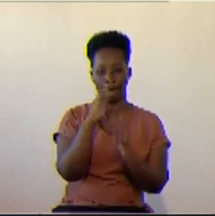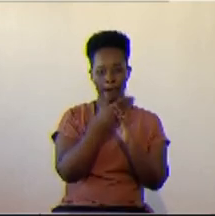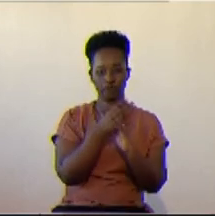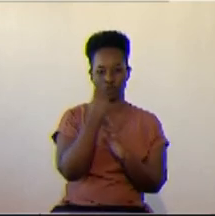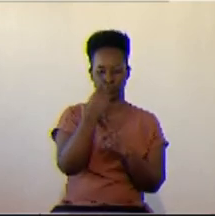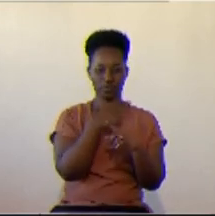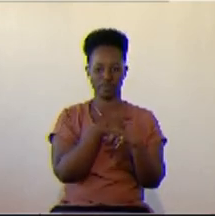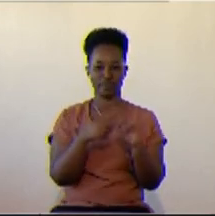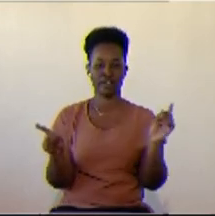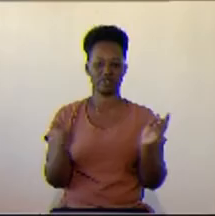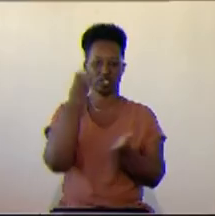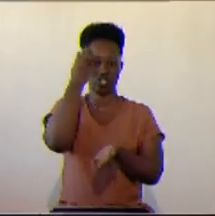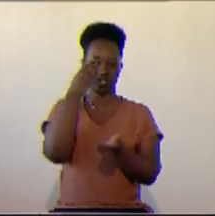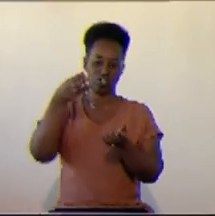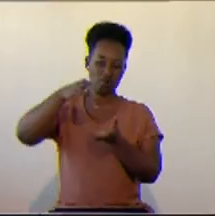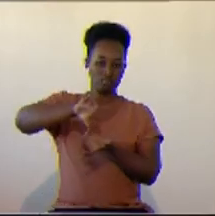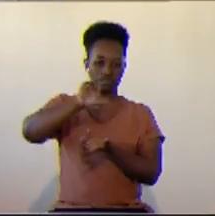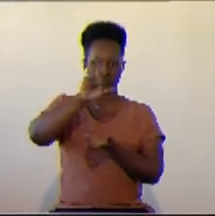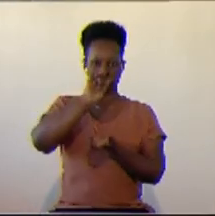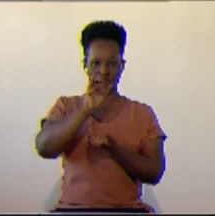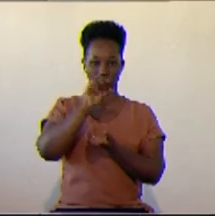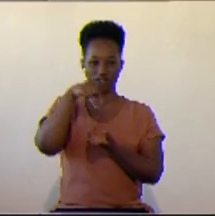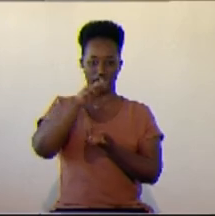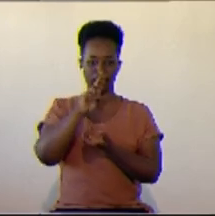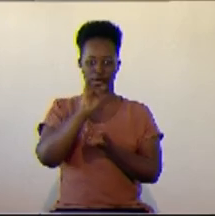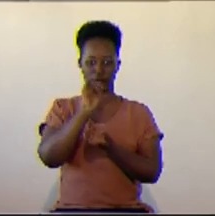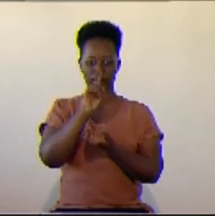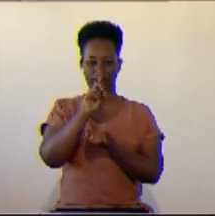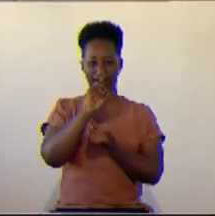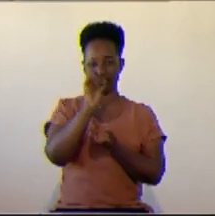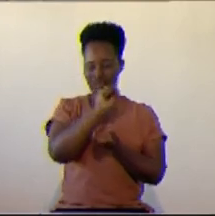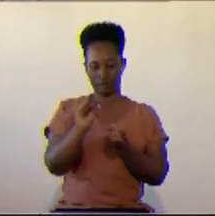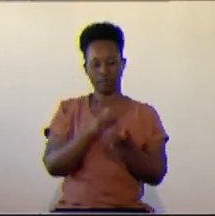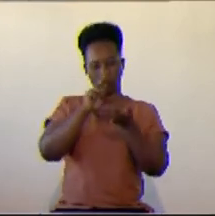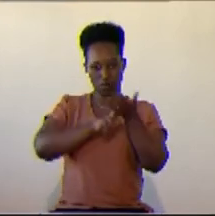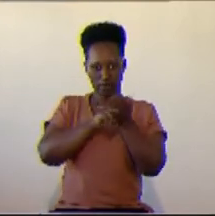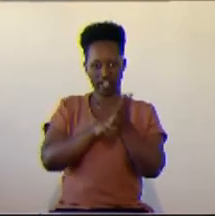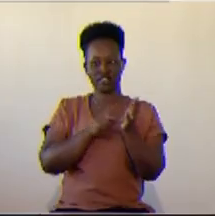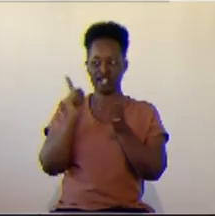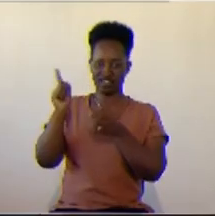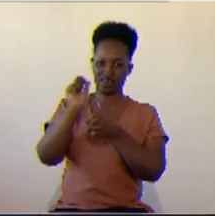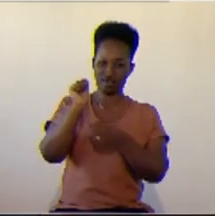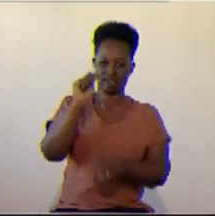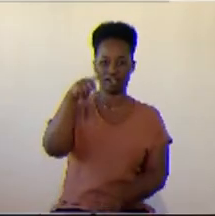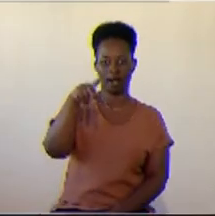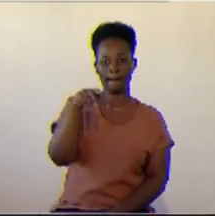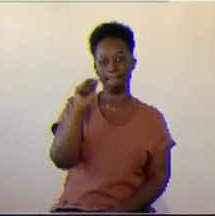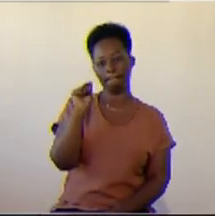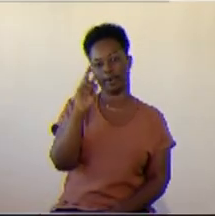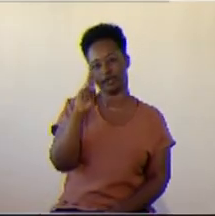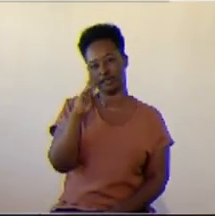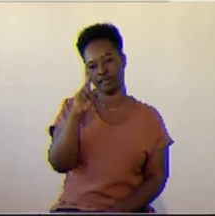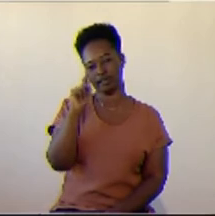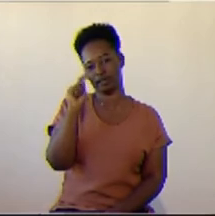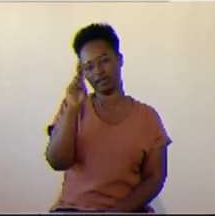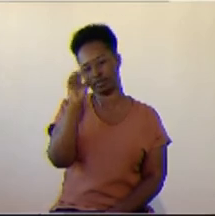densities, then we can use the Hare's apparatus. And we are saying in equilibrium, the pressure by water column is equal to the pressure by